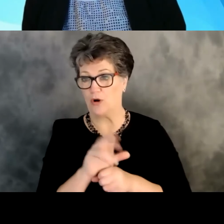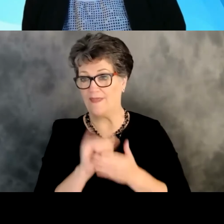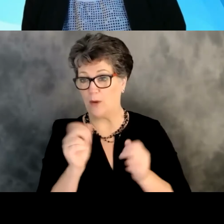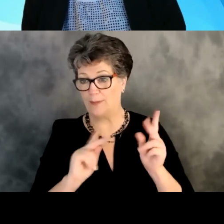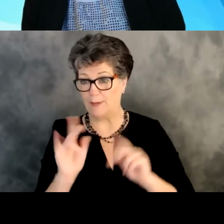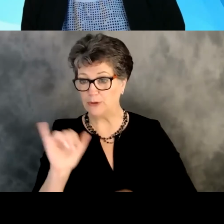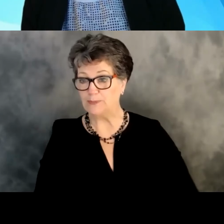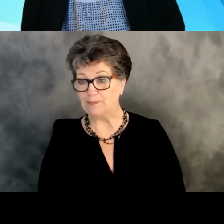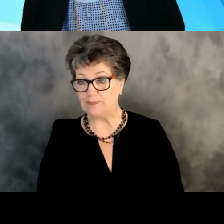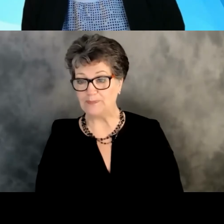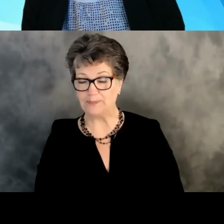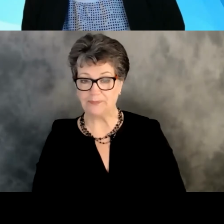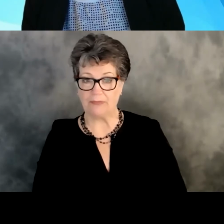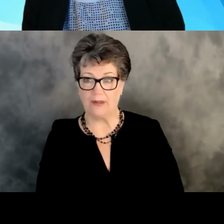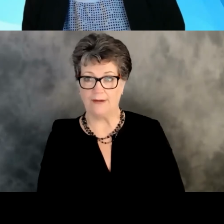well.